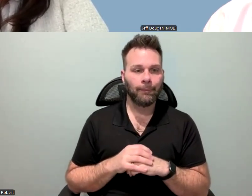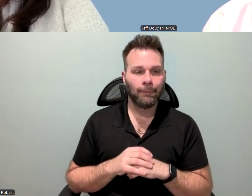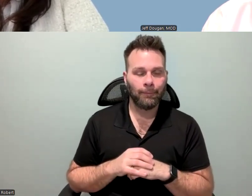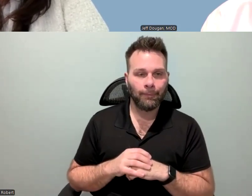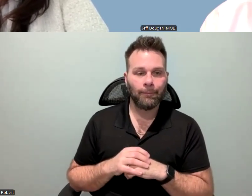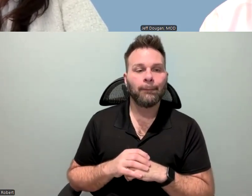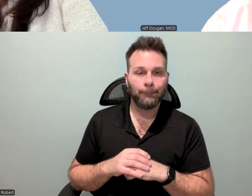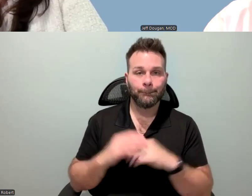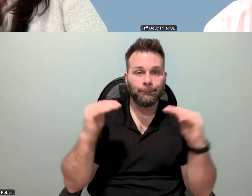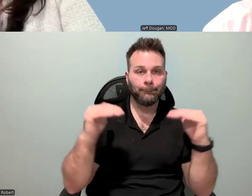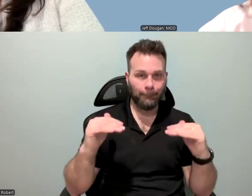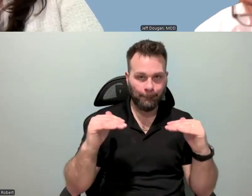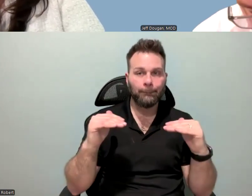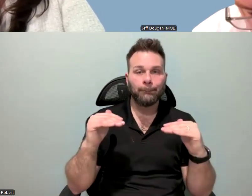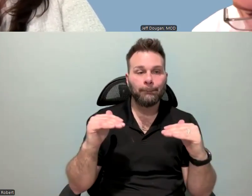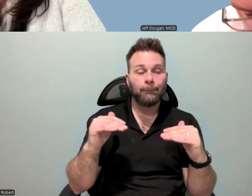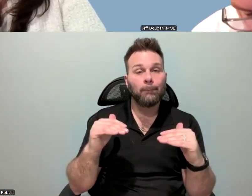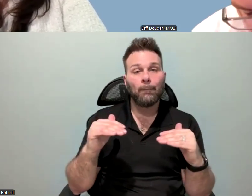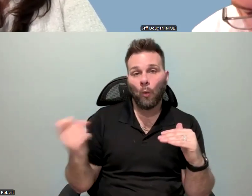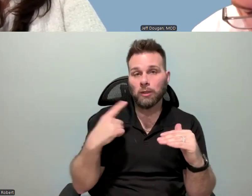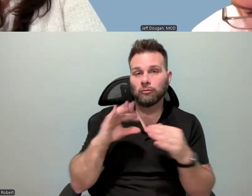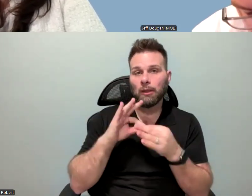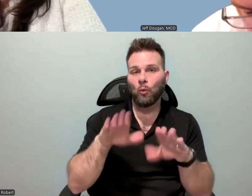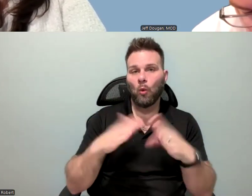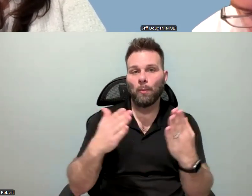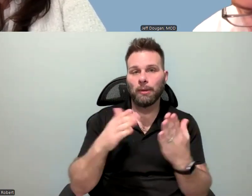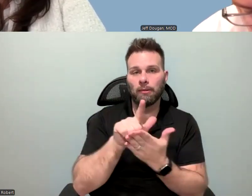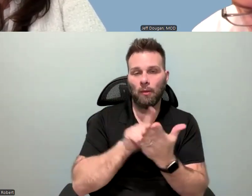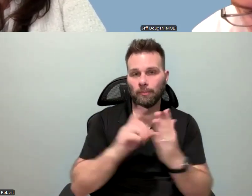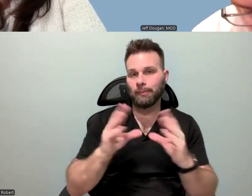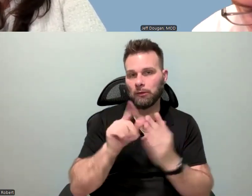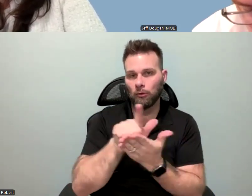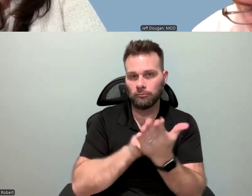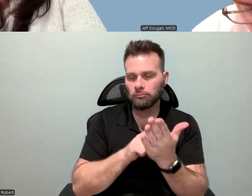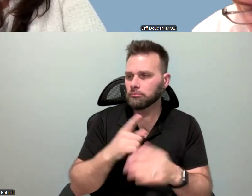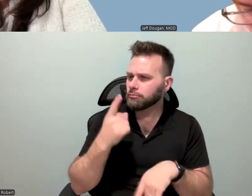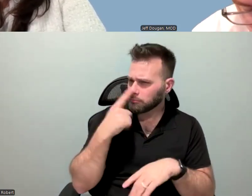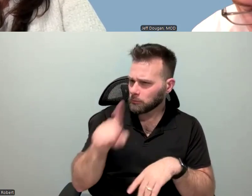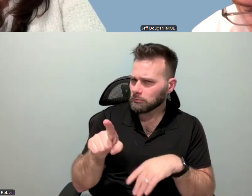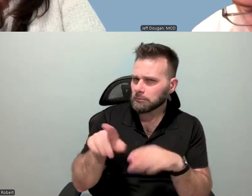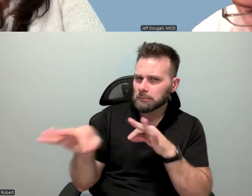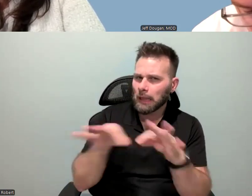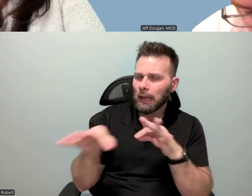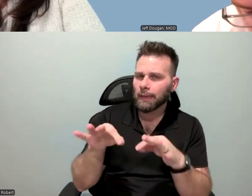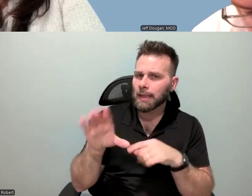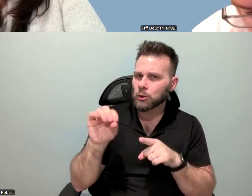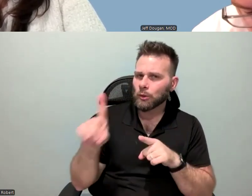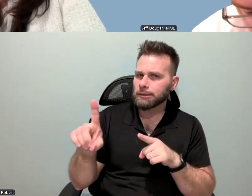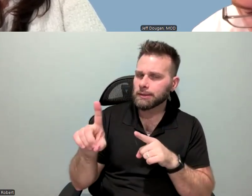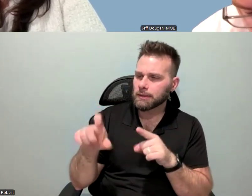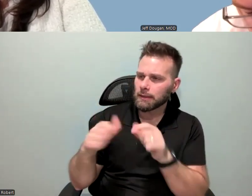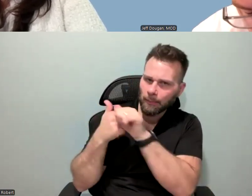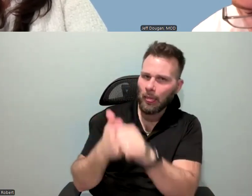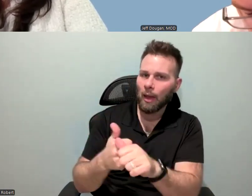Next, another related to the open meeting law. Can you touch base on the requirement that CODs comply with open meeting laws and need